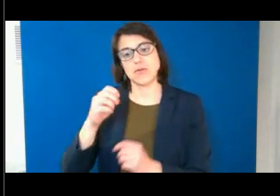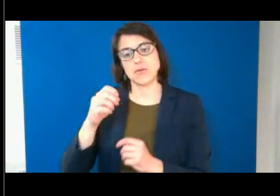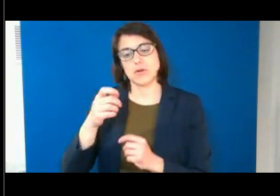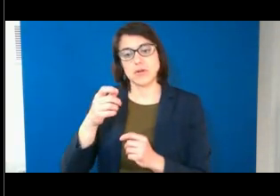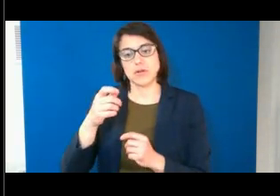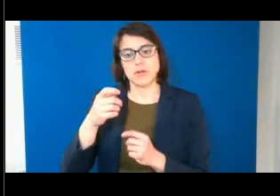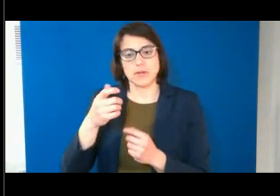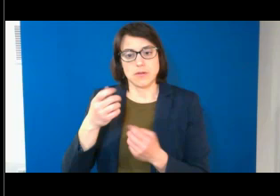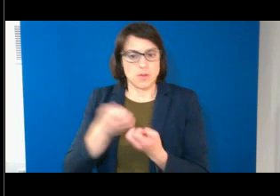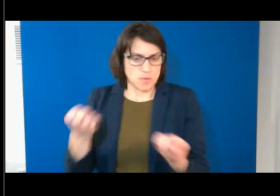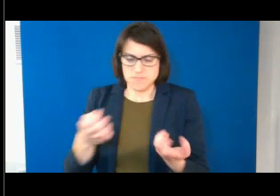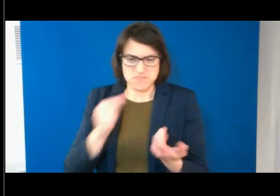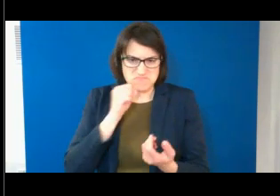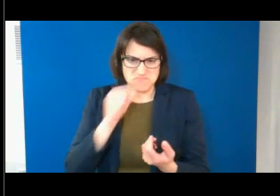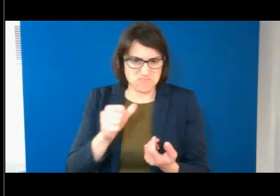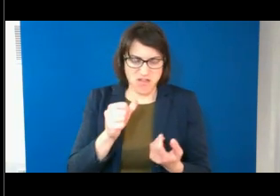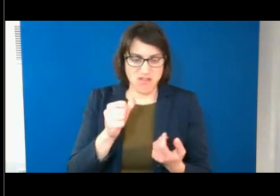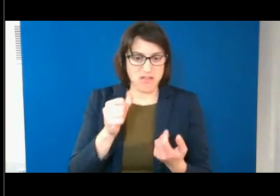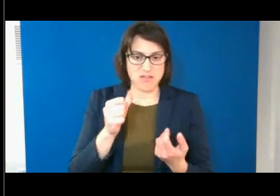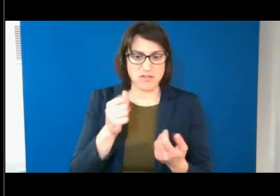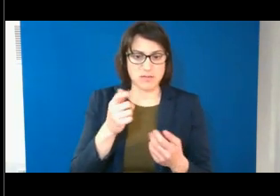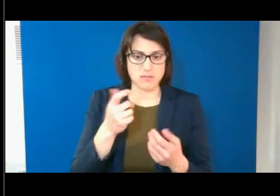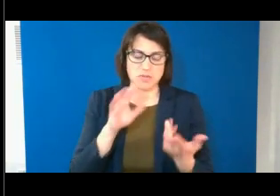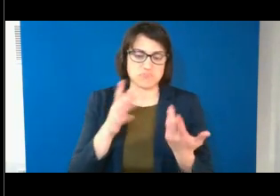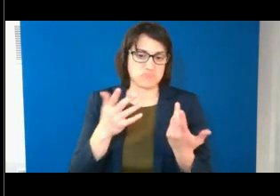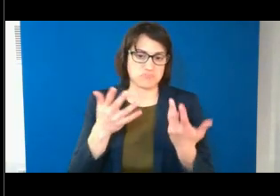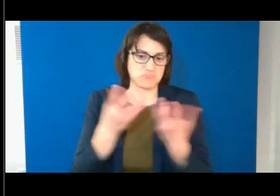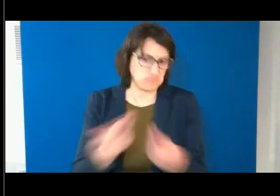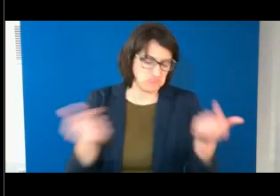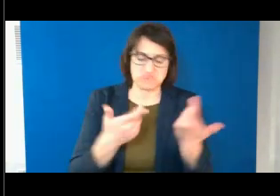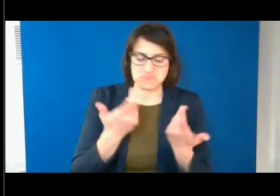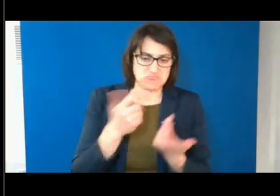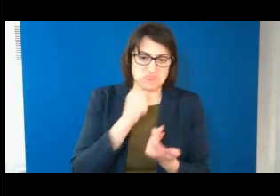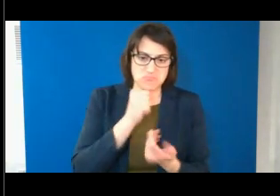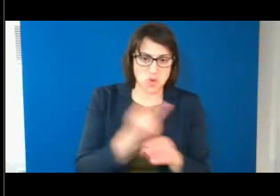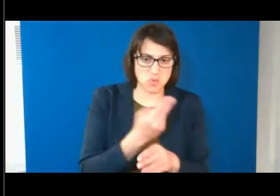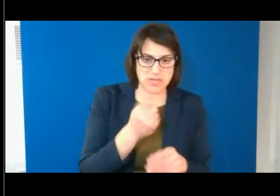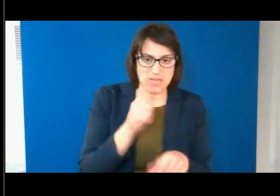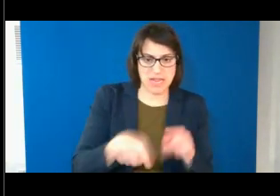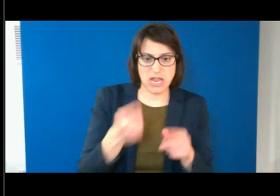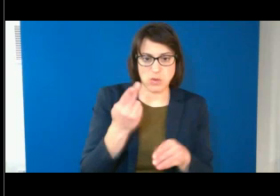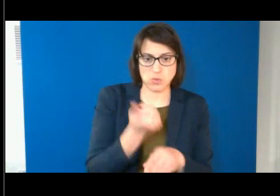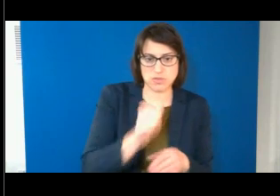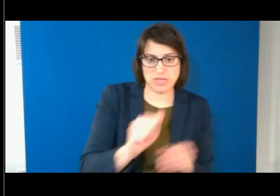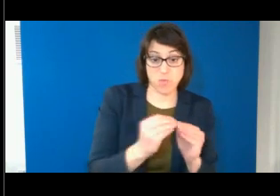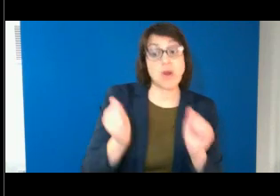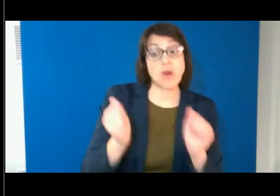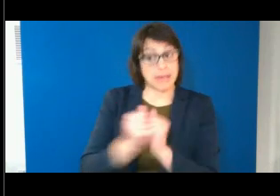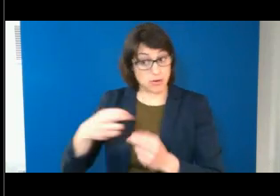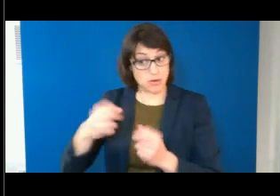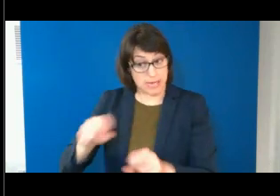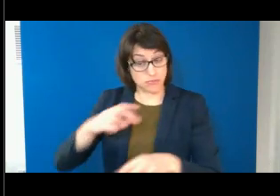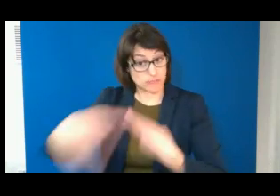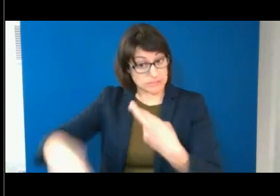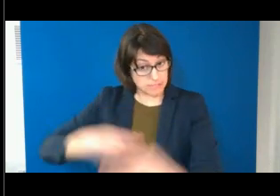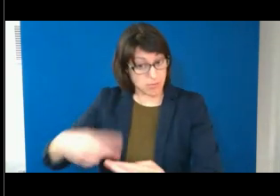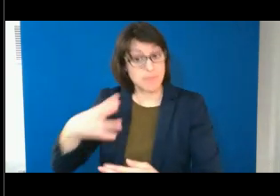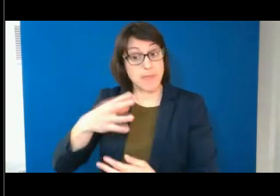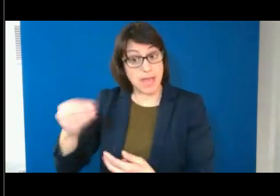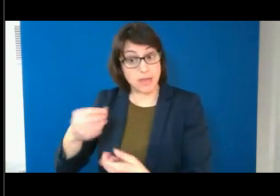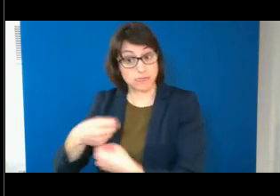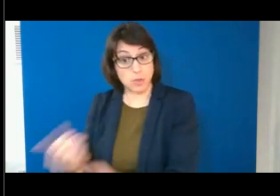for microplastic removal, can they be recycled and developed into new brushes again? Yeah. So these things are fully recyclable.